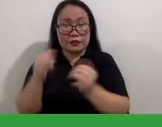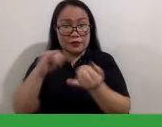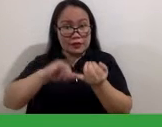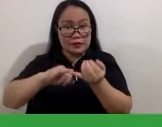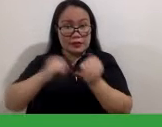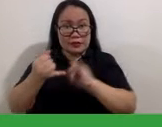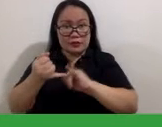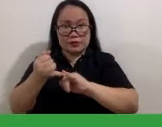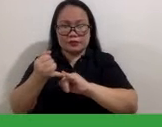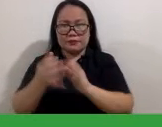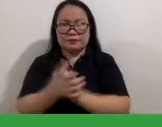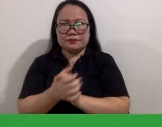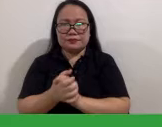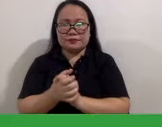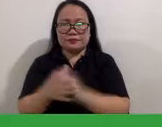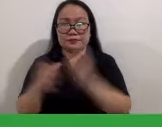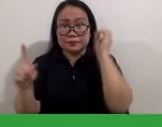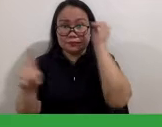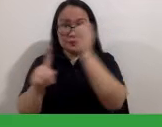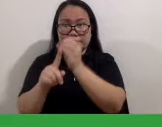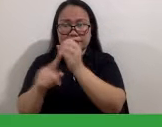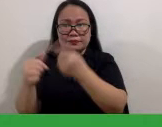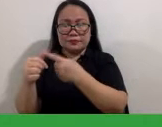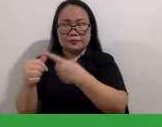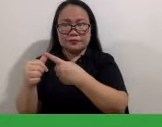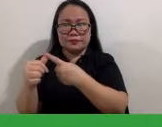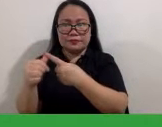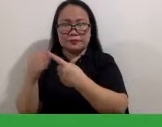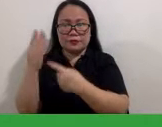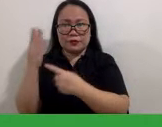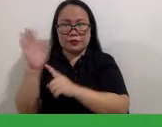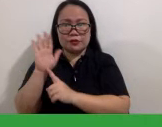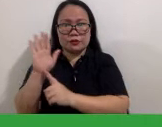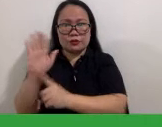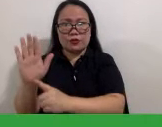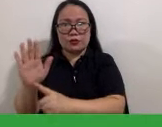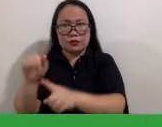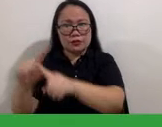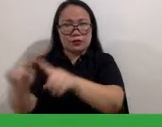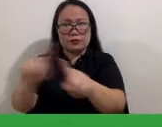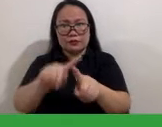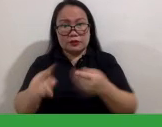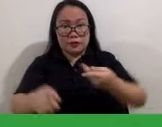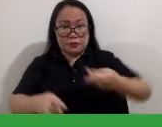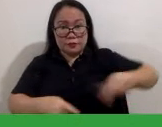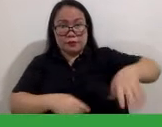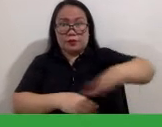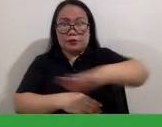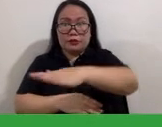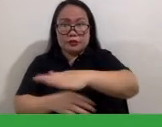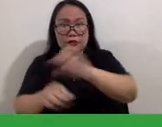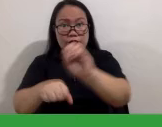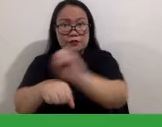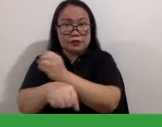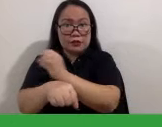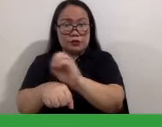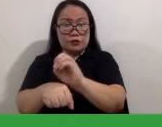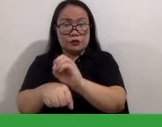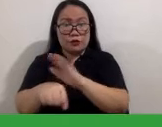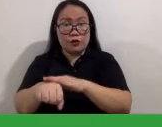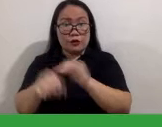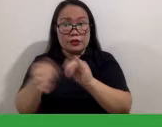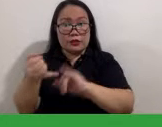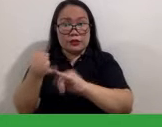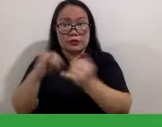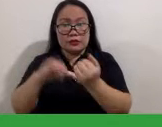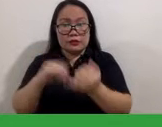be our objectives? So first, we will state and illustrate the different properties of operations on integers,